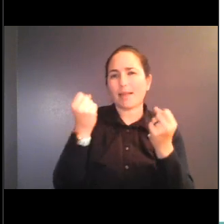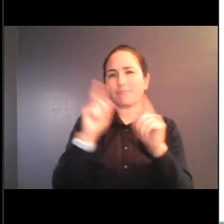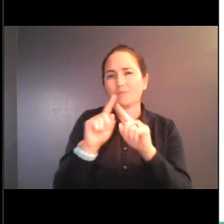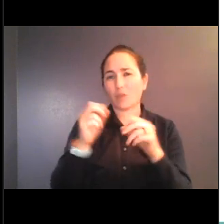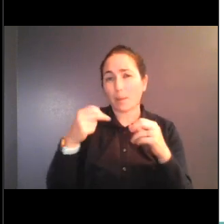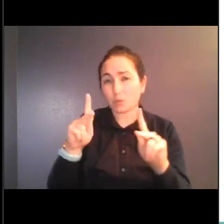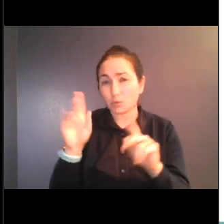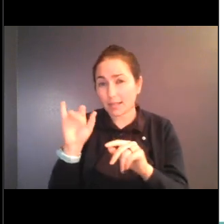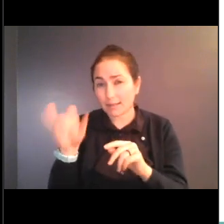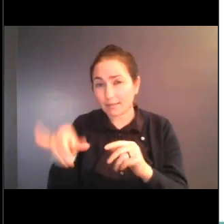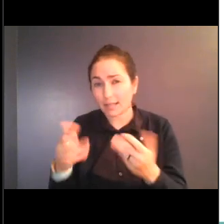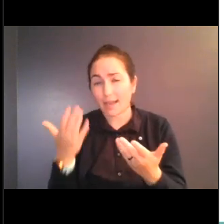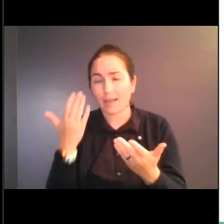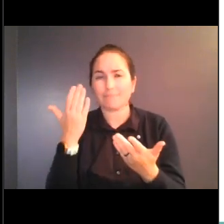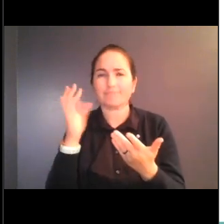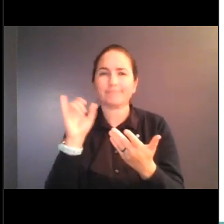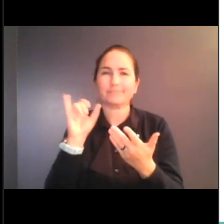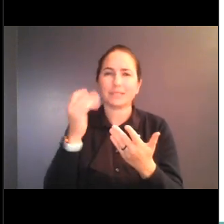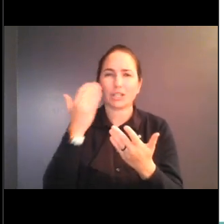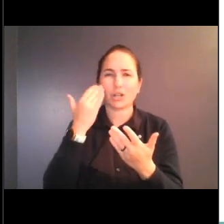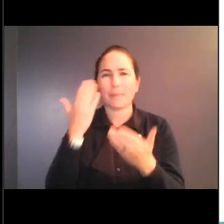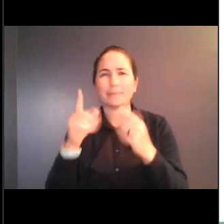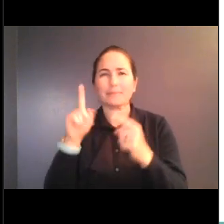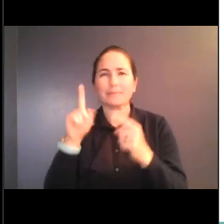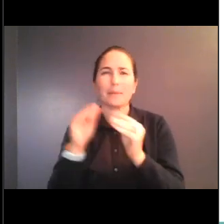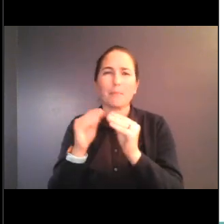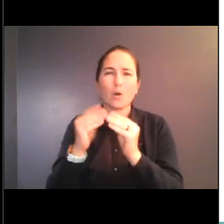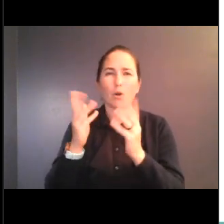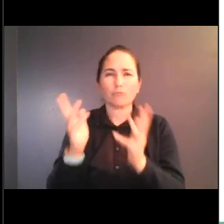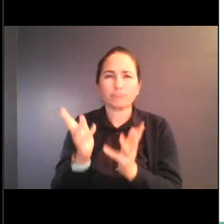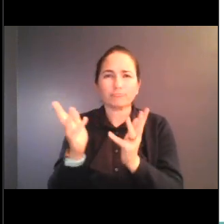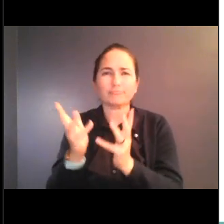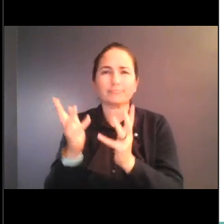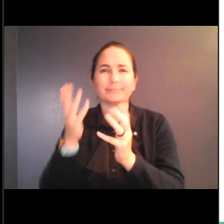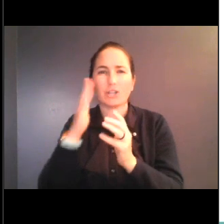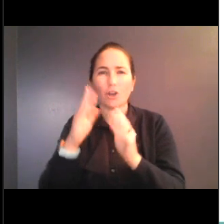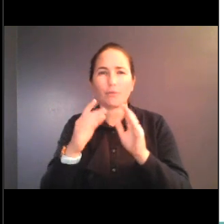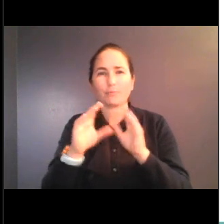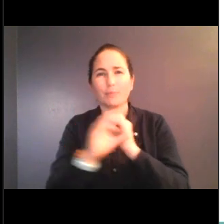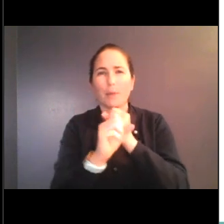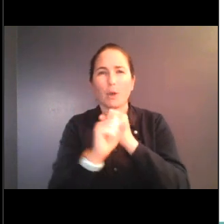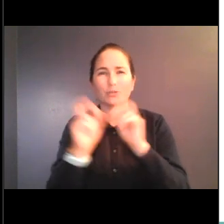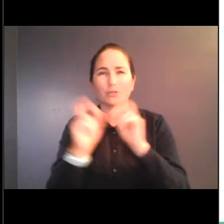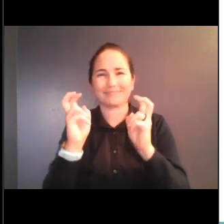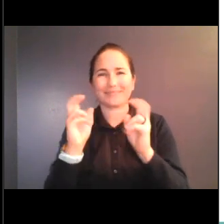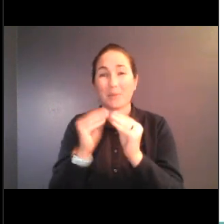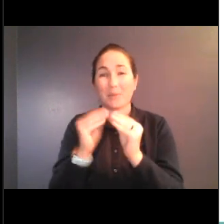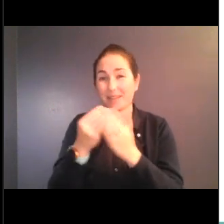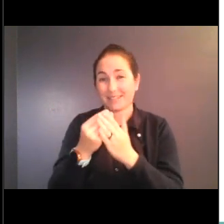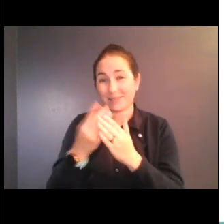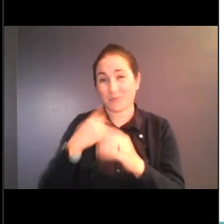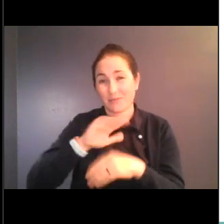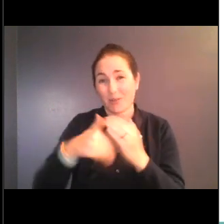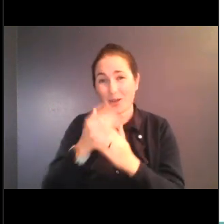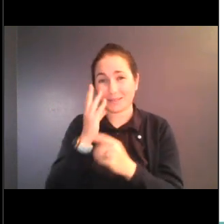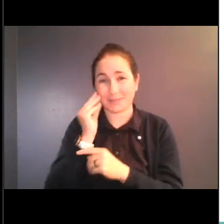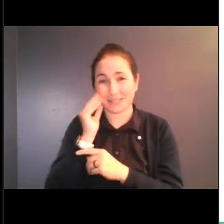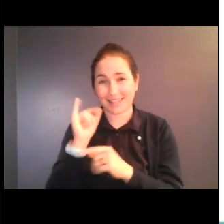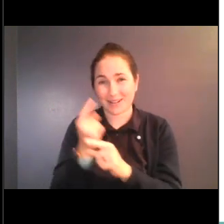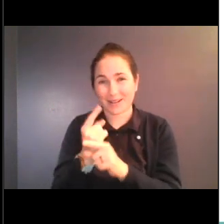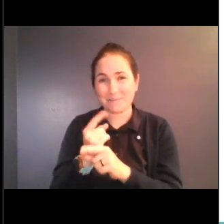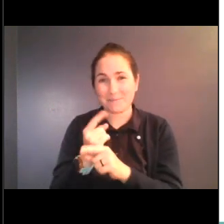this, or you know, kind of need more promotion as well as more money, because we've all had that experience as